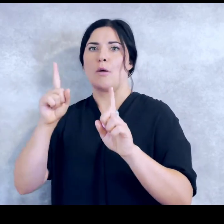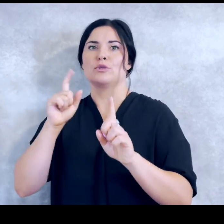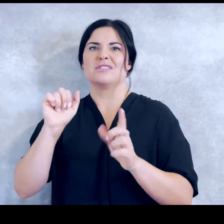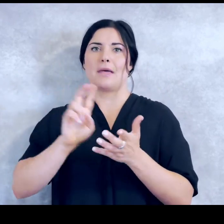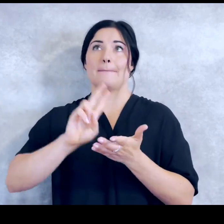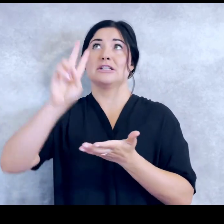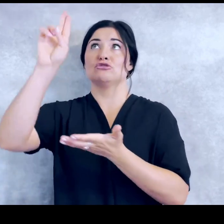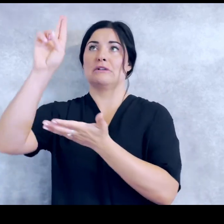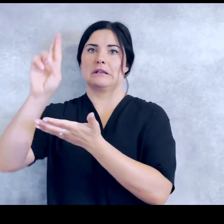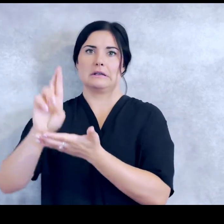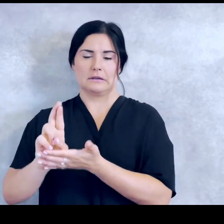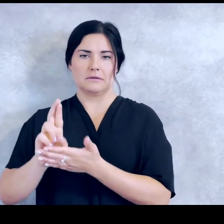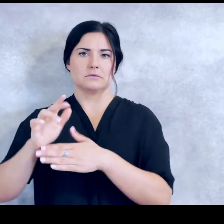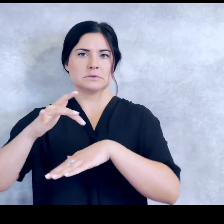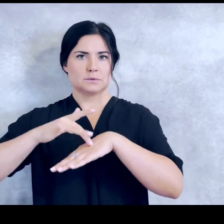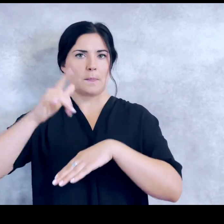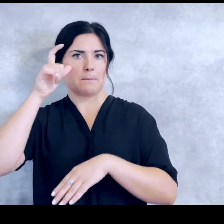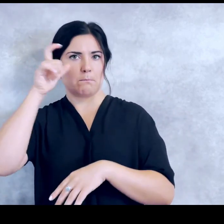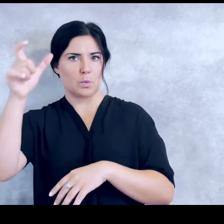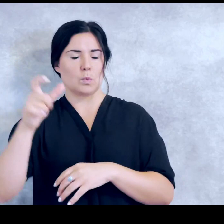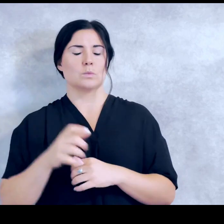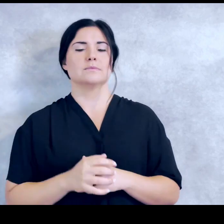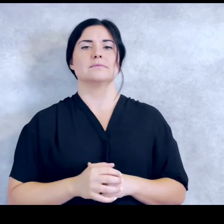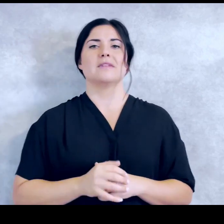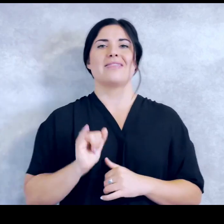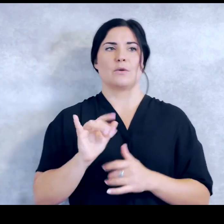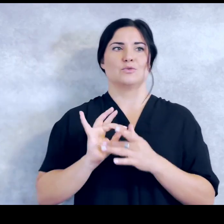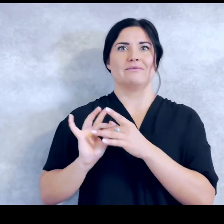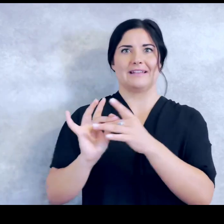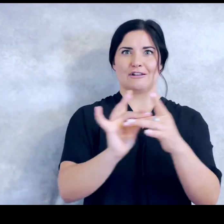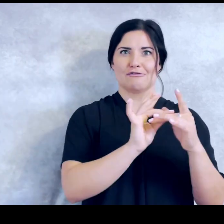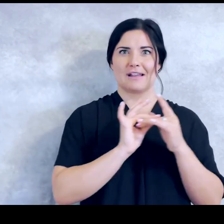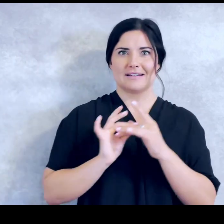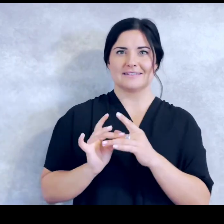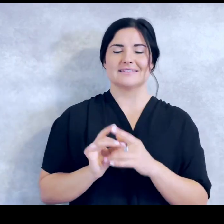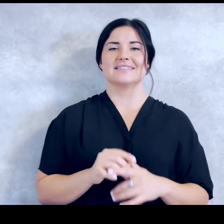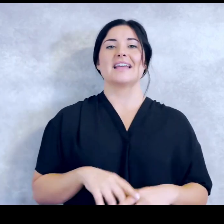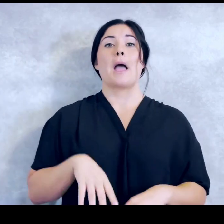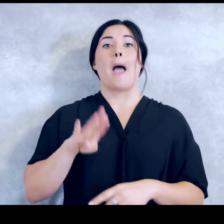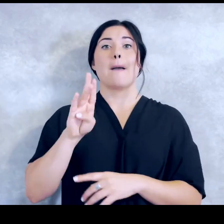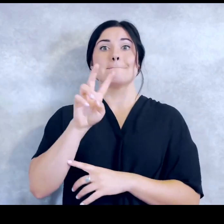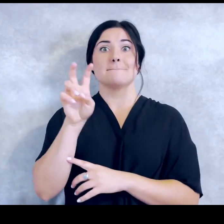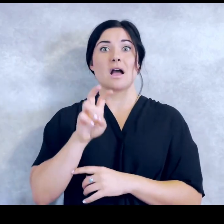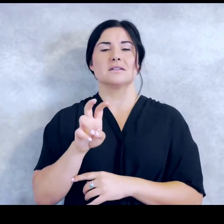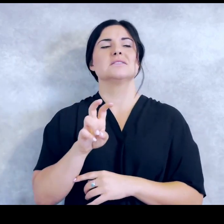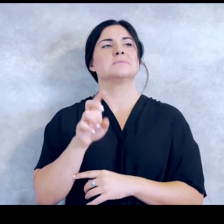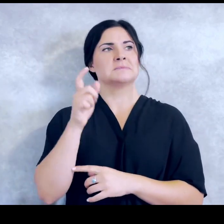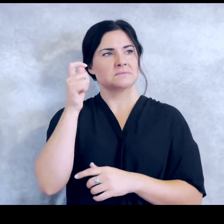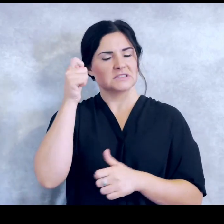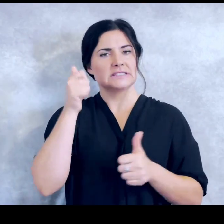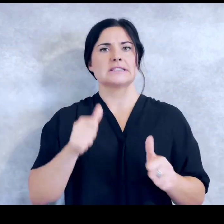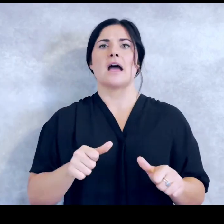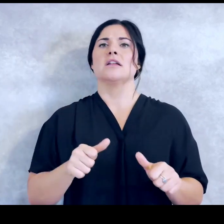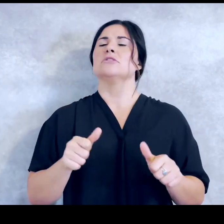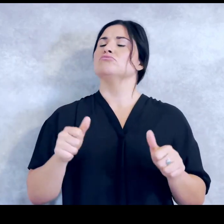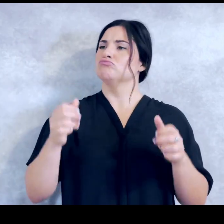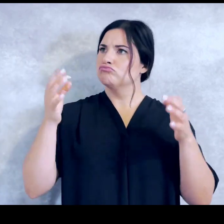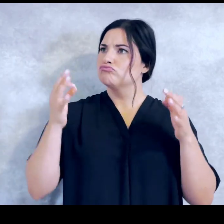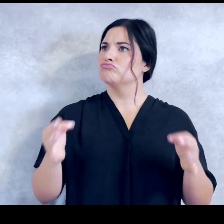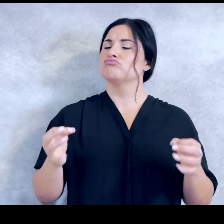accomplished. Unified. He was devoted. And he was remembering the unity of the